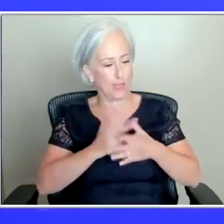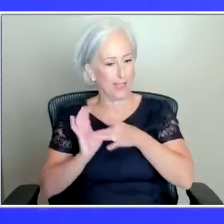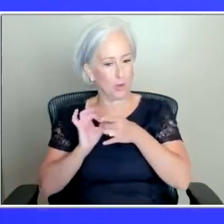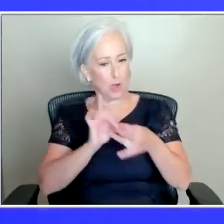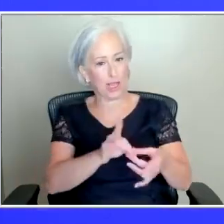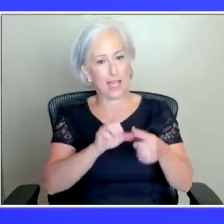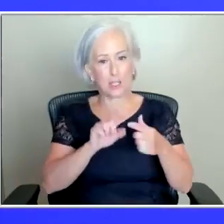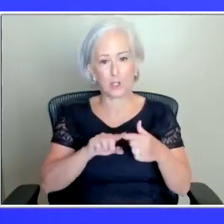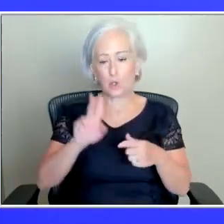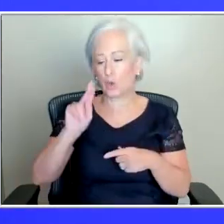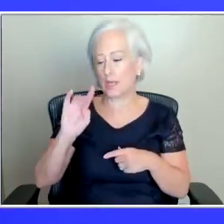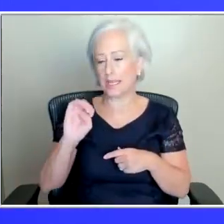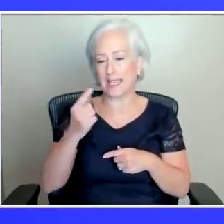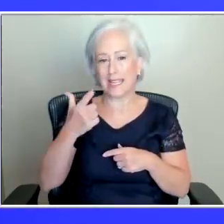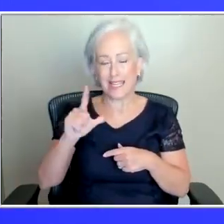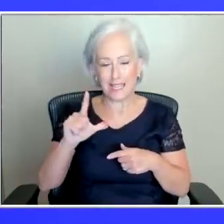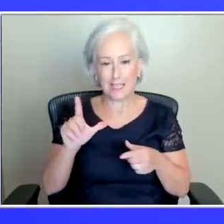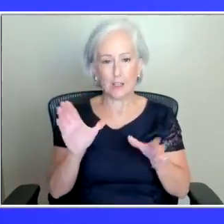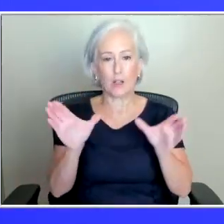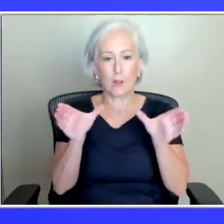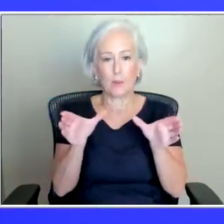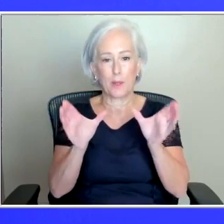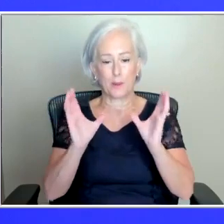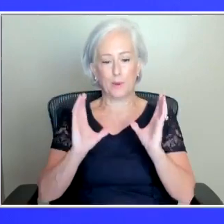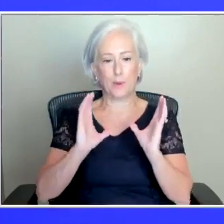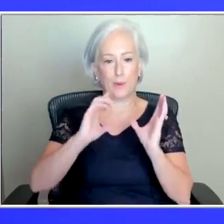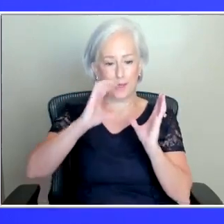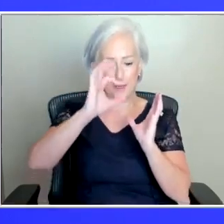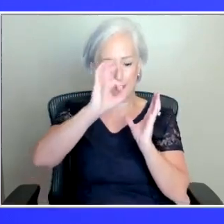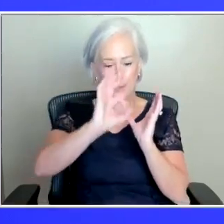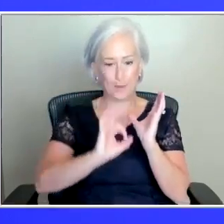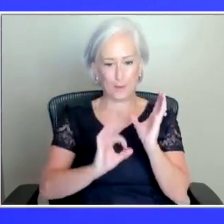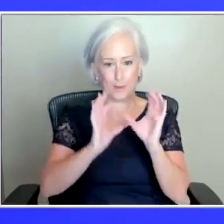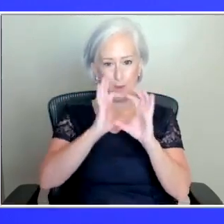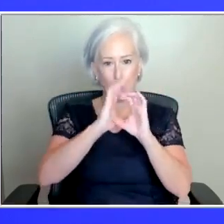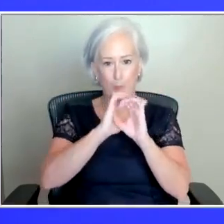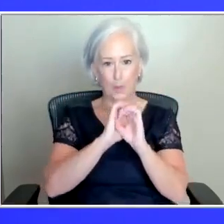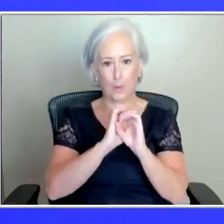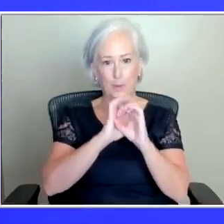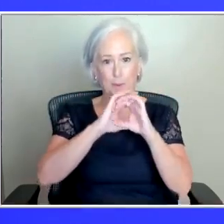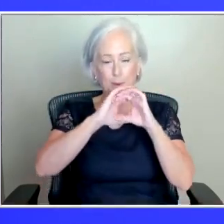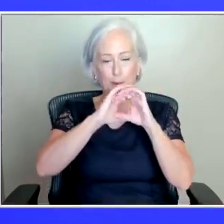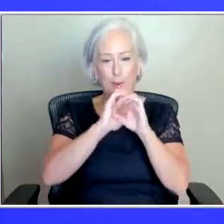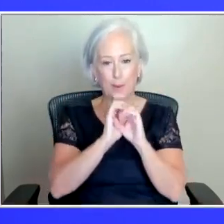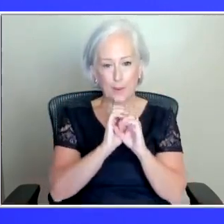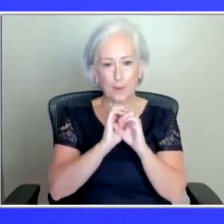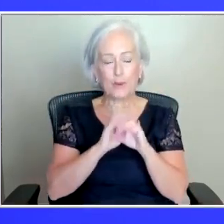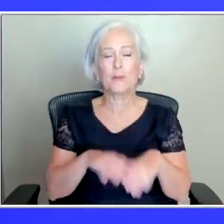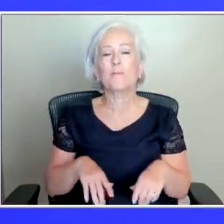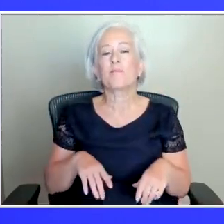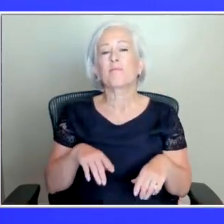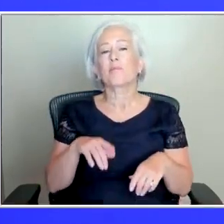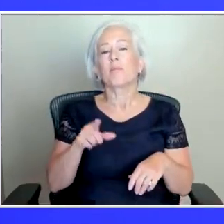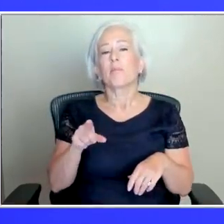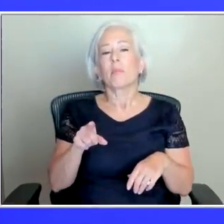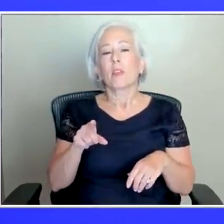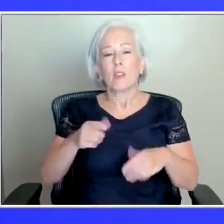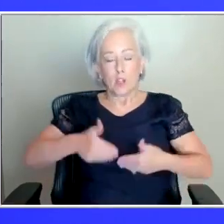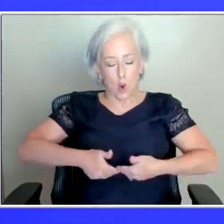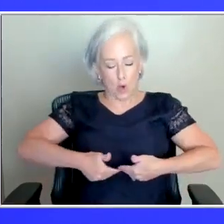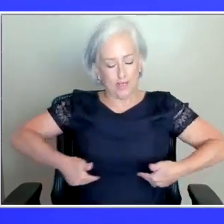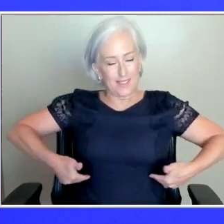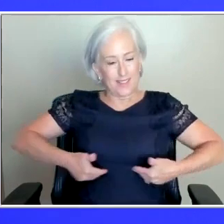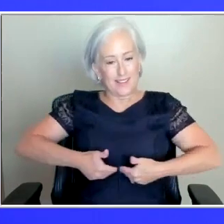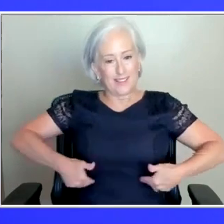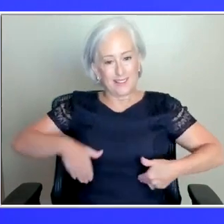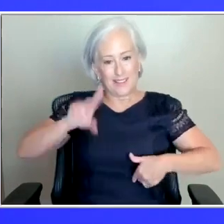pelvic floor works in concert with your respiratory diaphragm, or it's supposed to. I commonly find that not everybody is actually